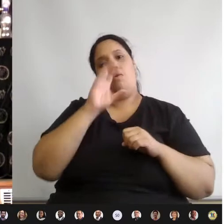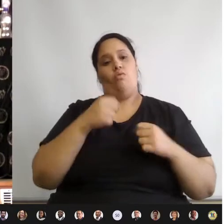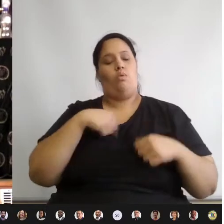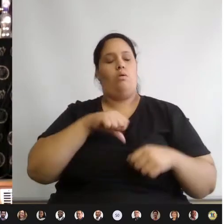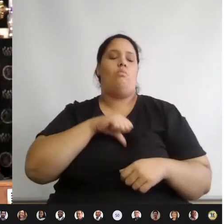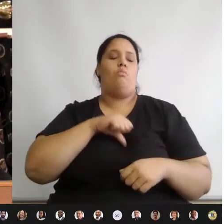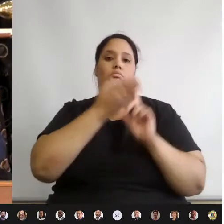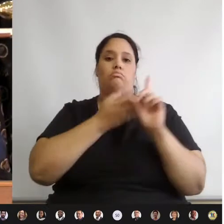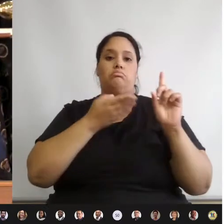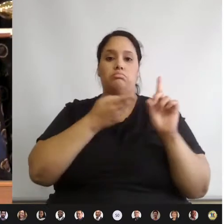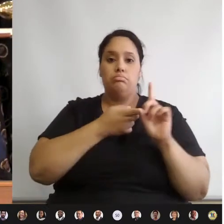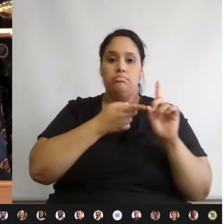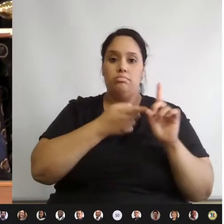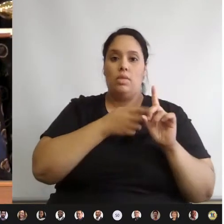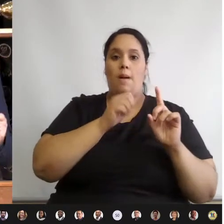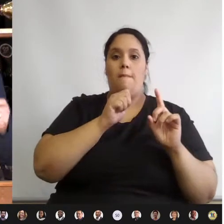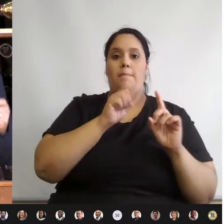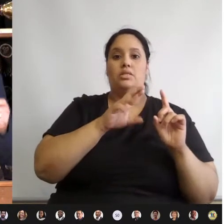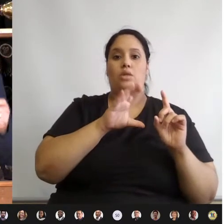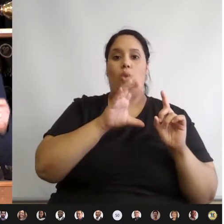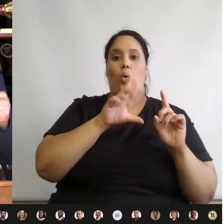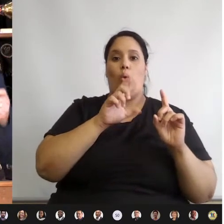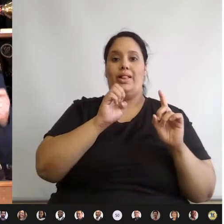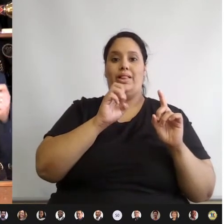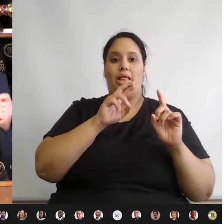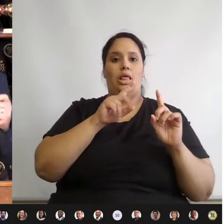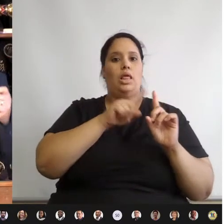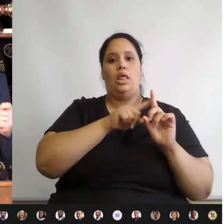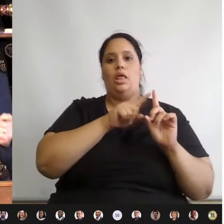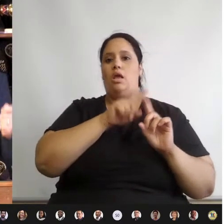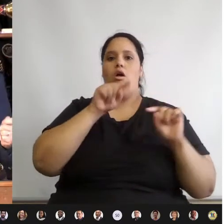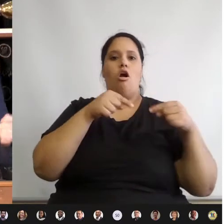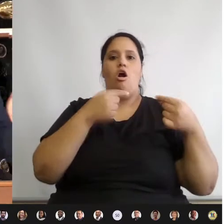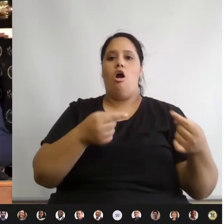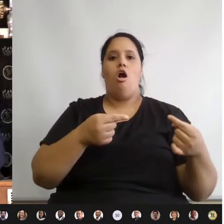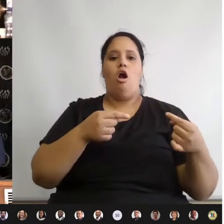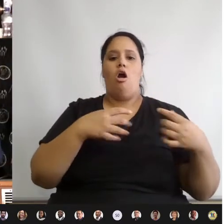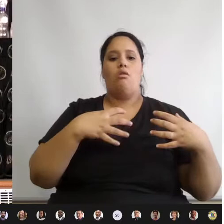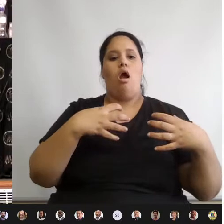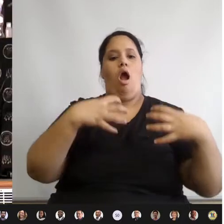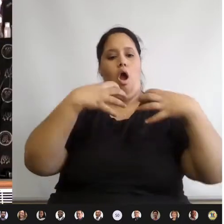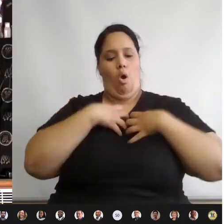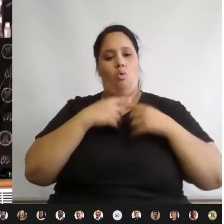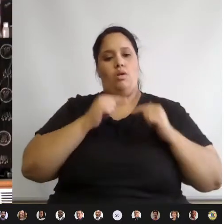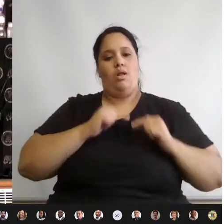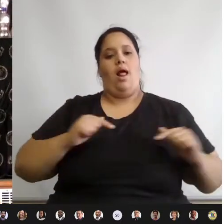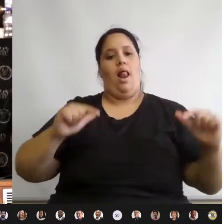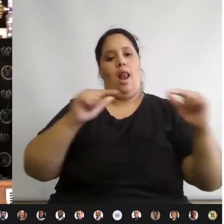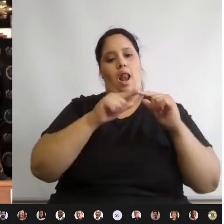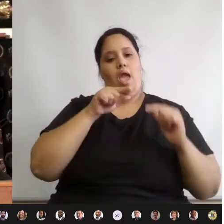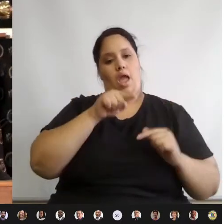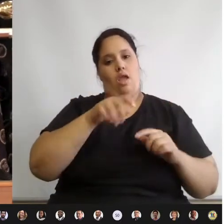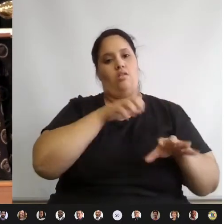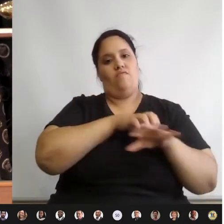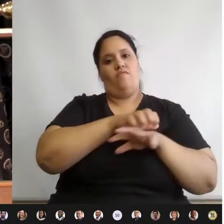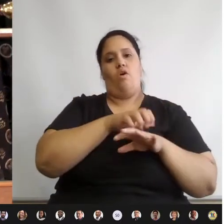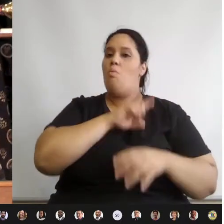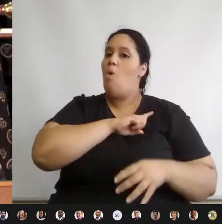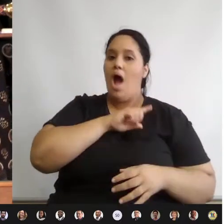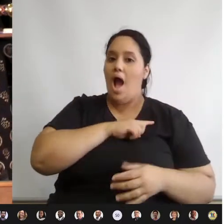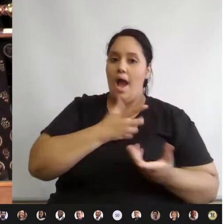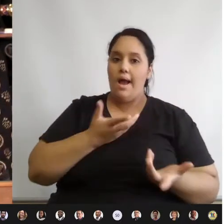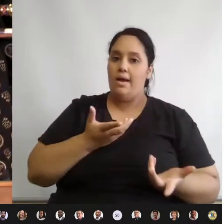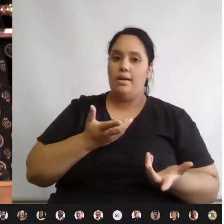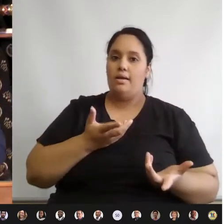That Mr. Kluti is not able to own the land that he farms. Why?